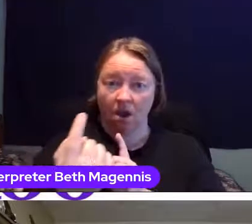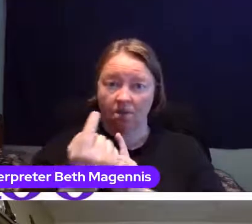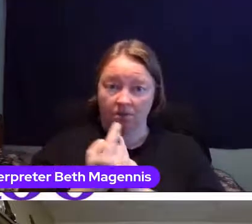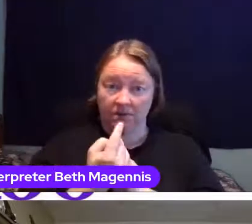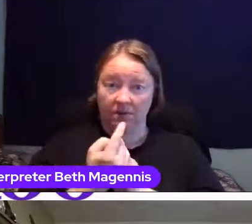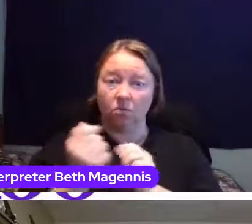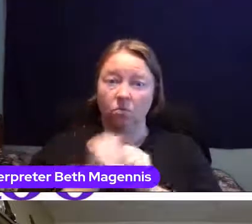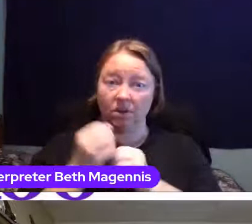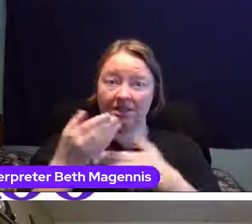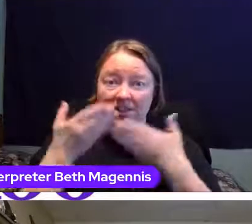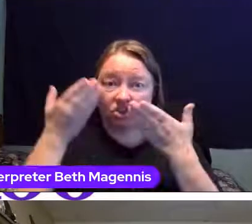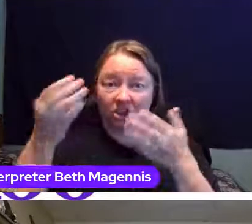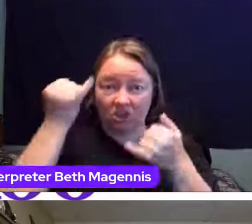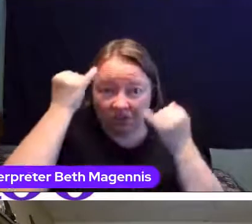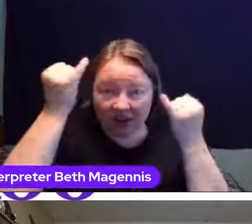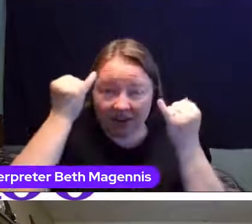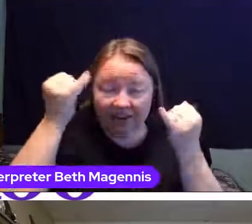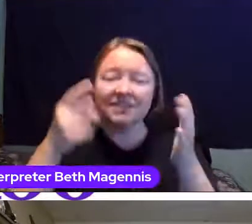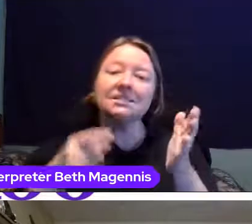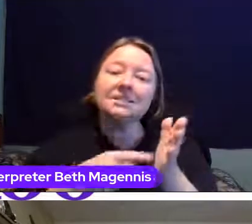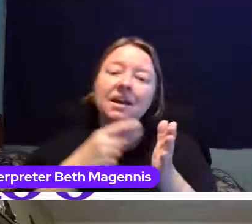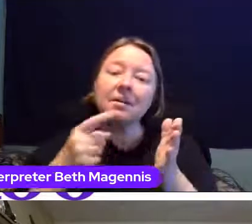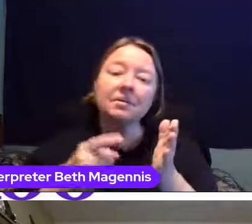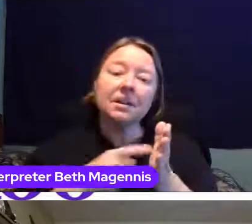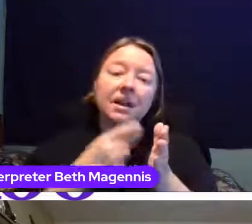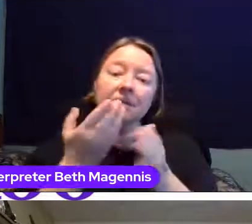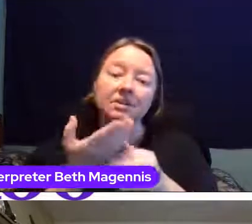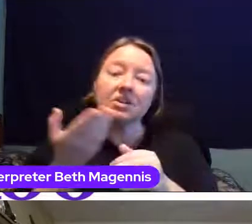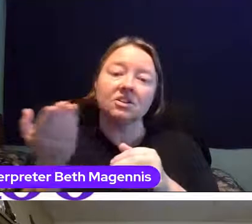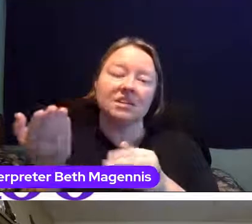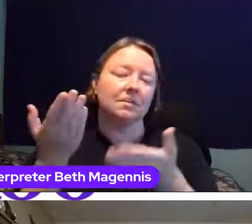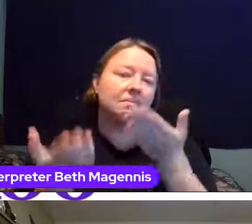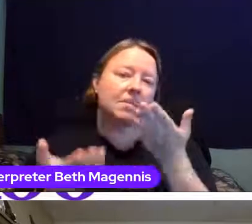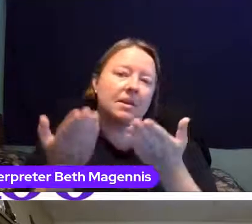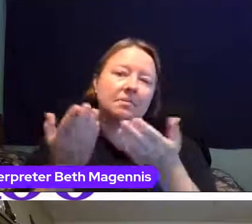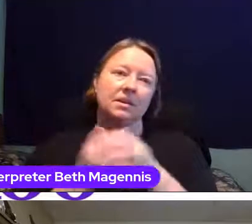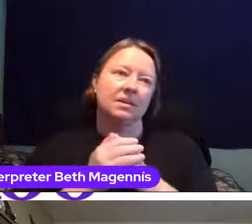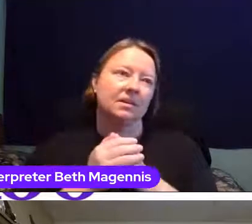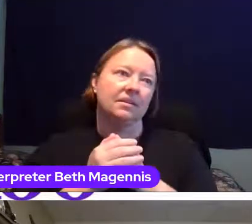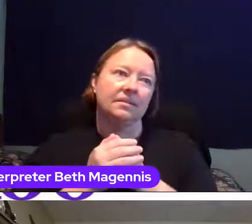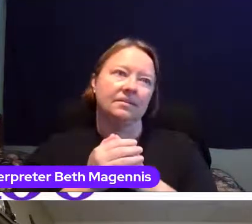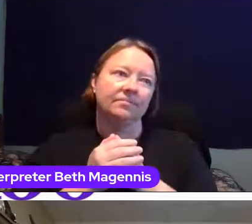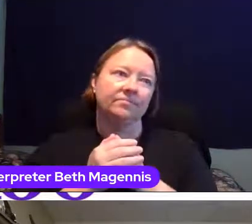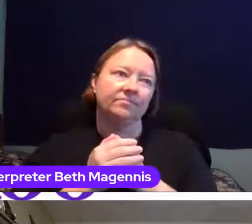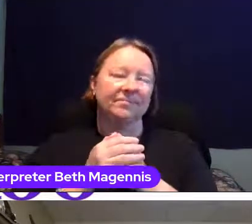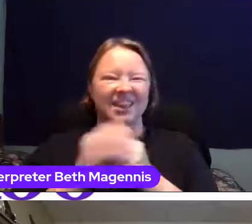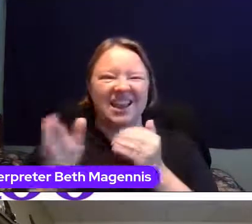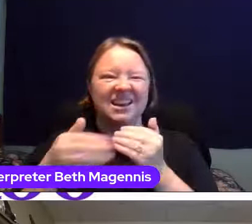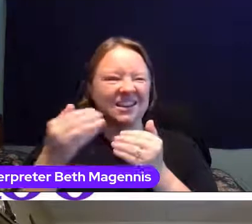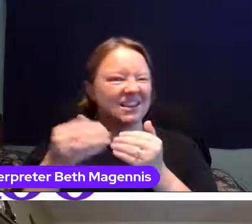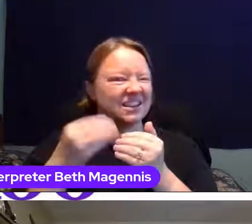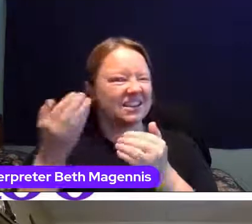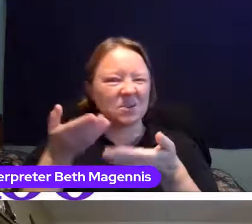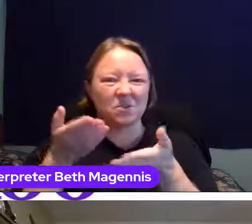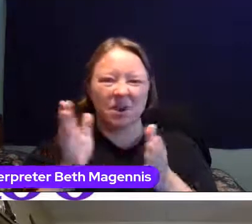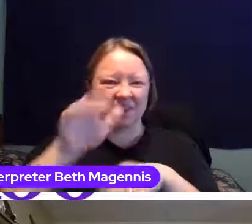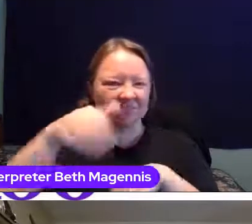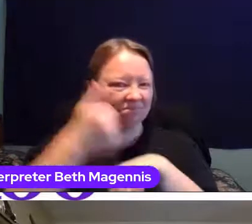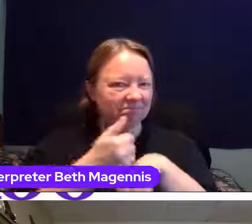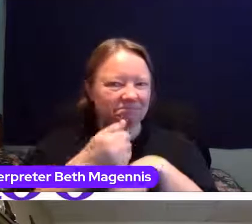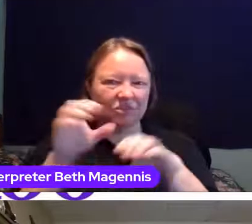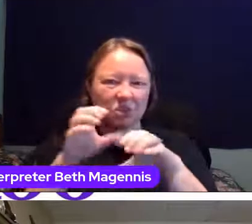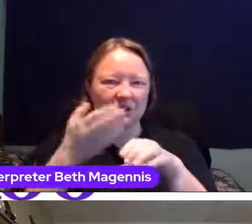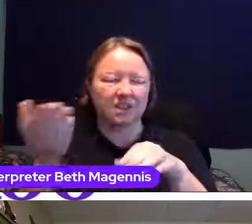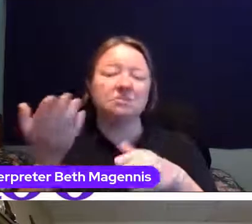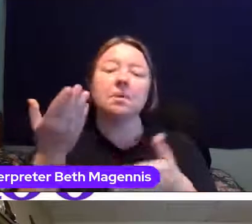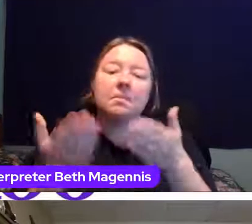suggestions. Sometimes there's just things, there might be a streamlined way of doing things, and you might have to go a little